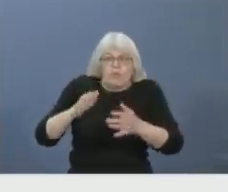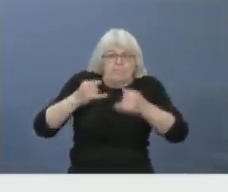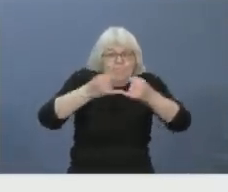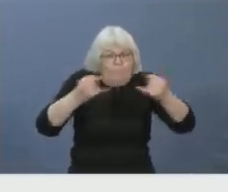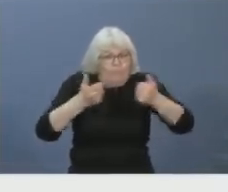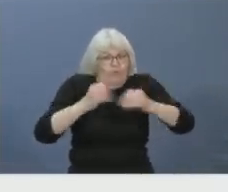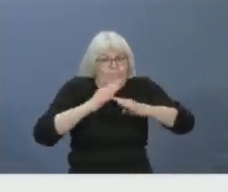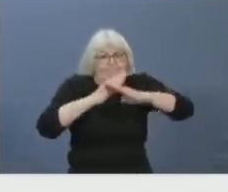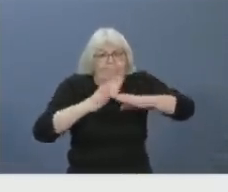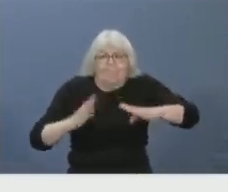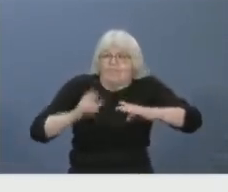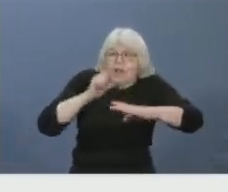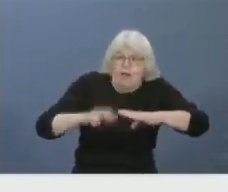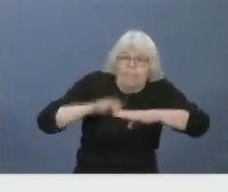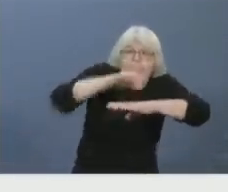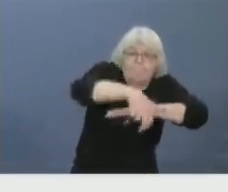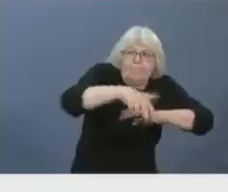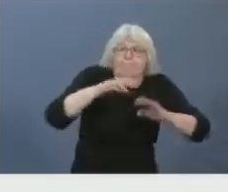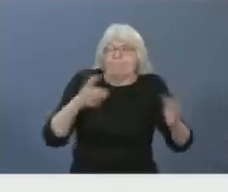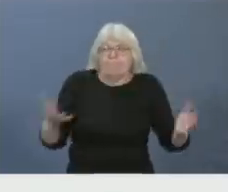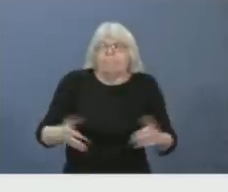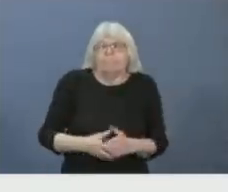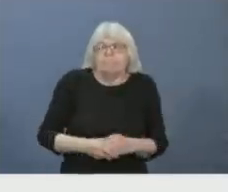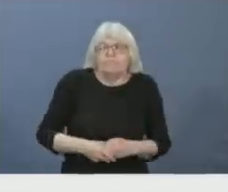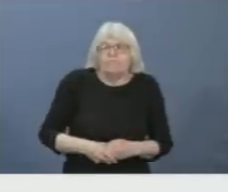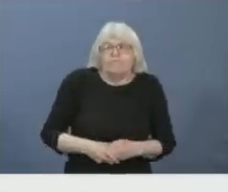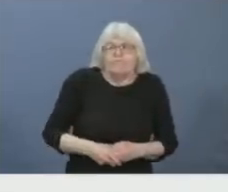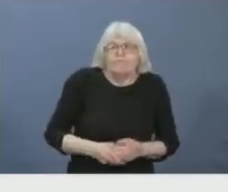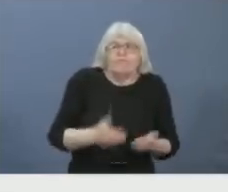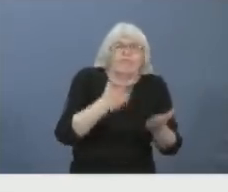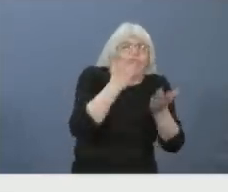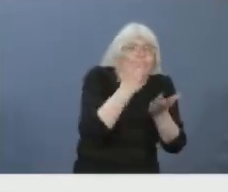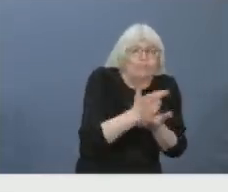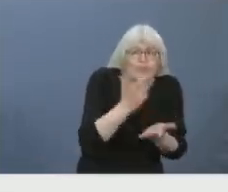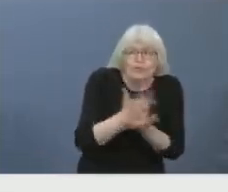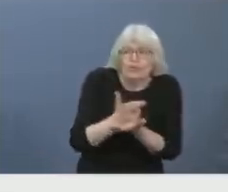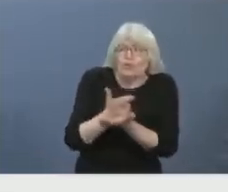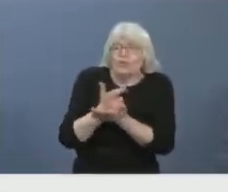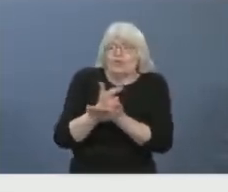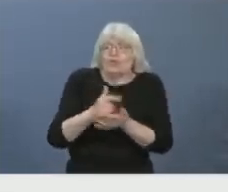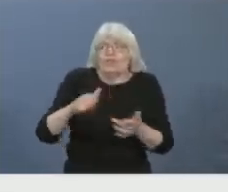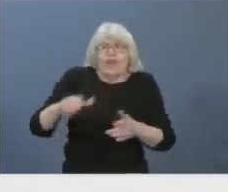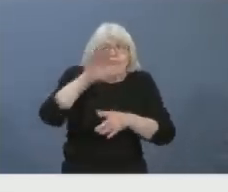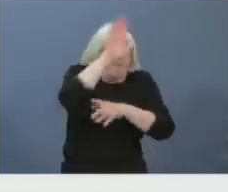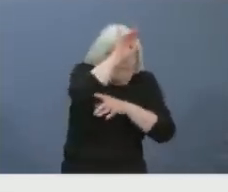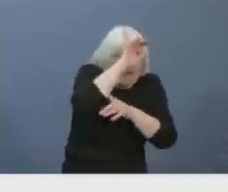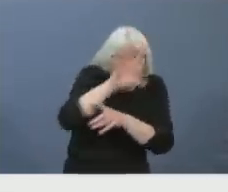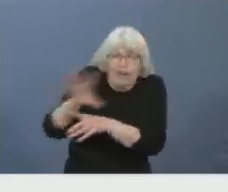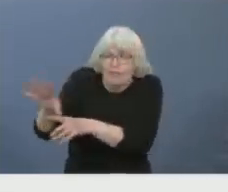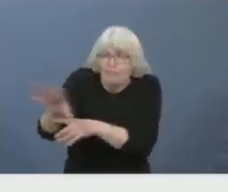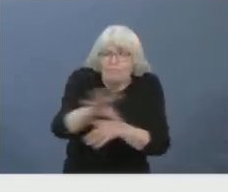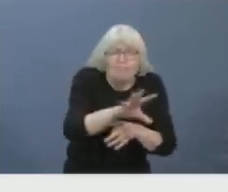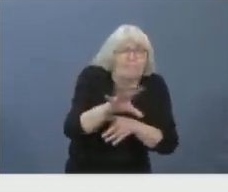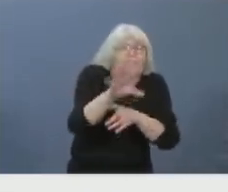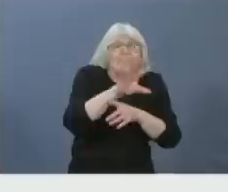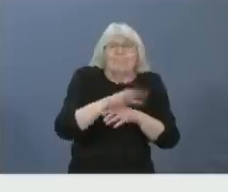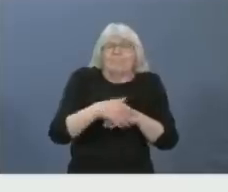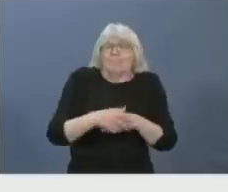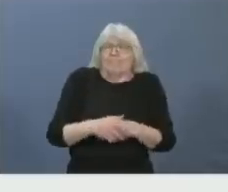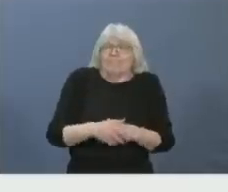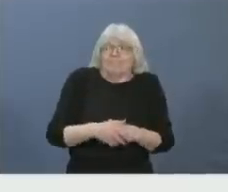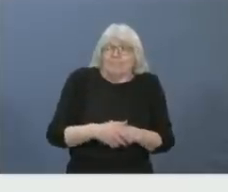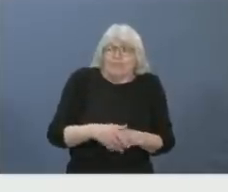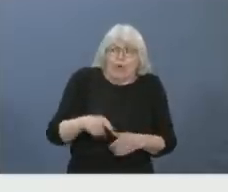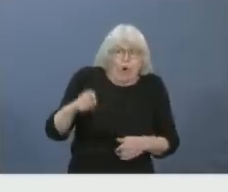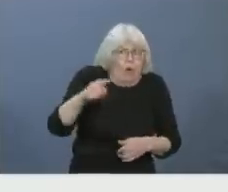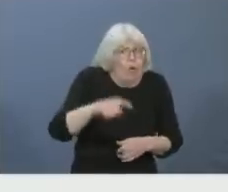Resource staff, the volunteer municipal firefighters, and continue to see good news on that one anyways, in